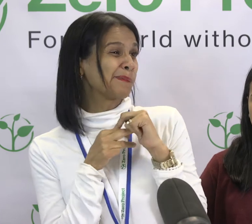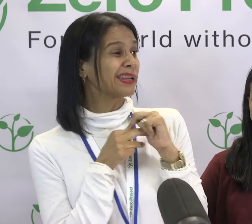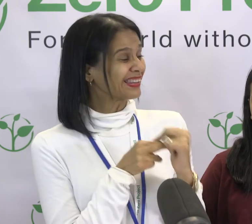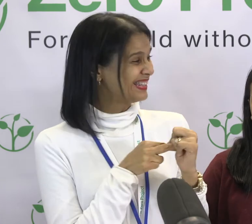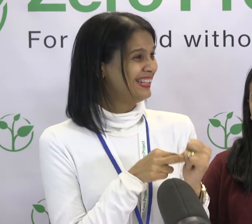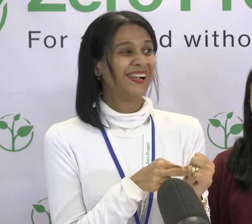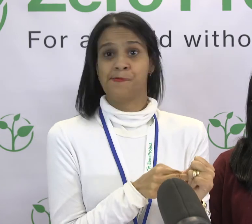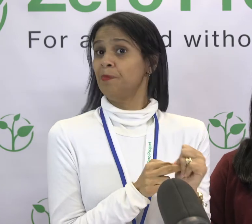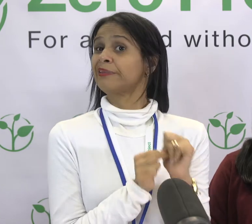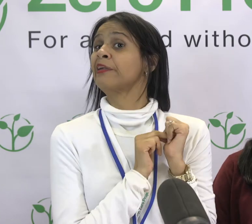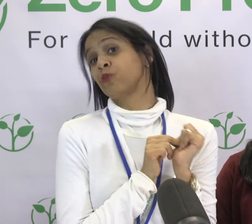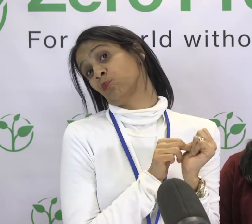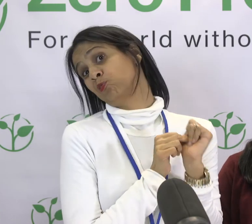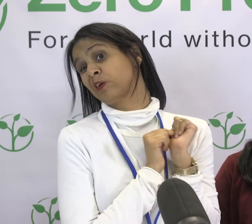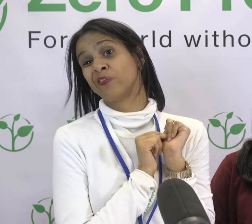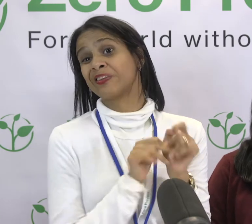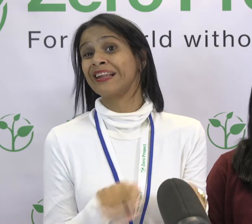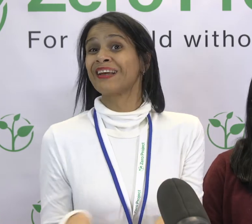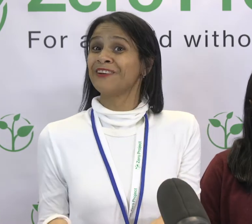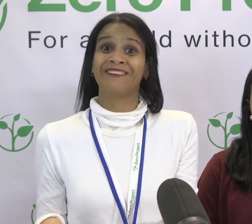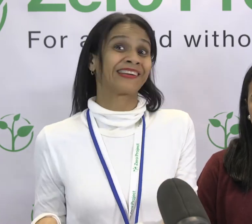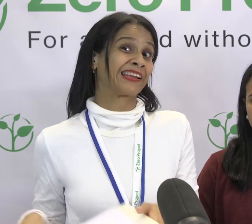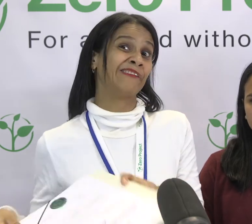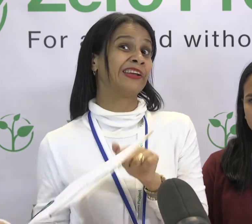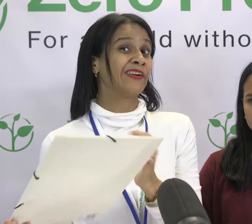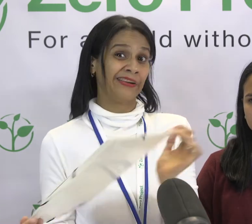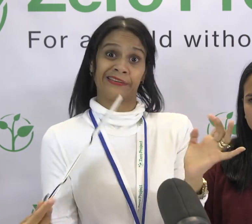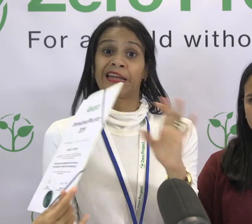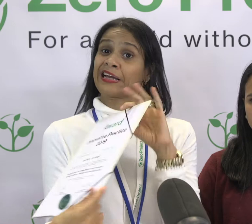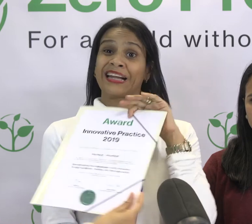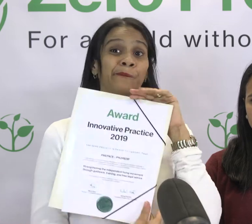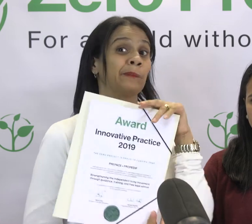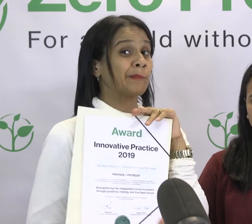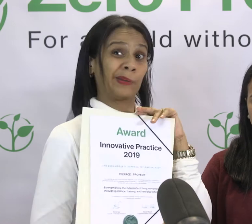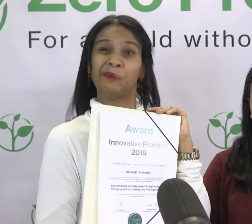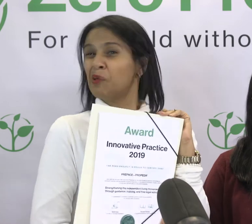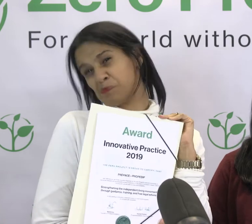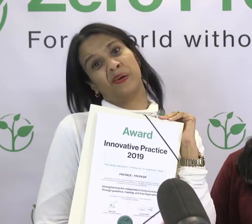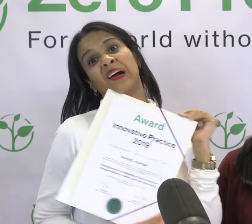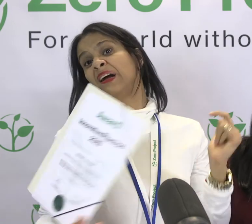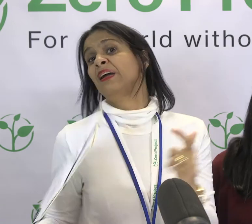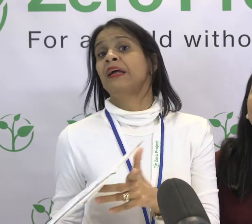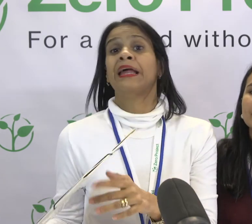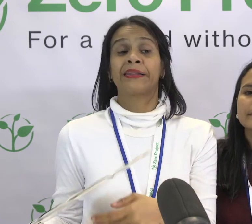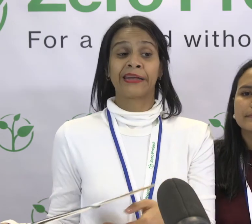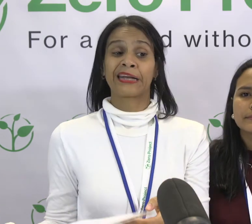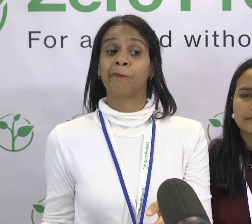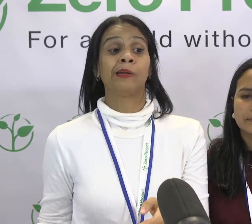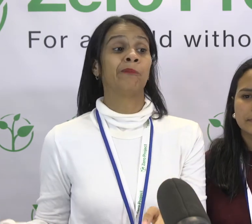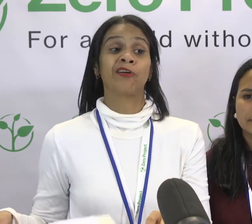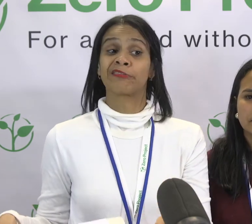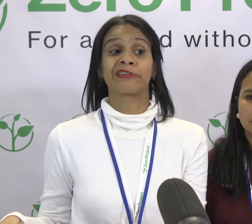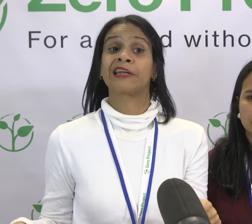López López. Me siento muy contenta por haber recibido este gran premio. Este